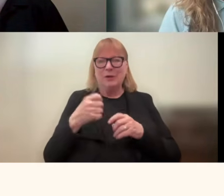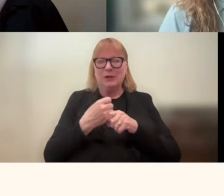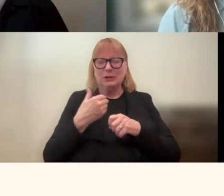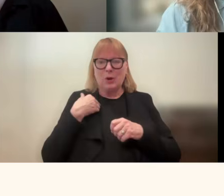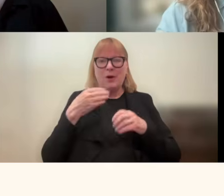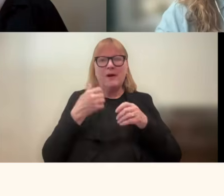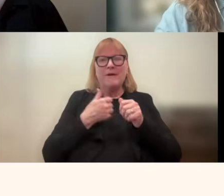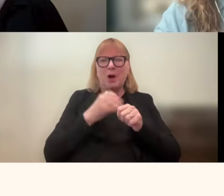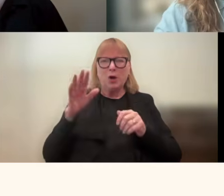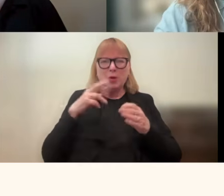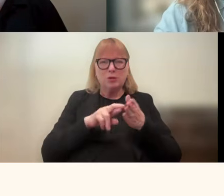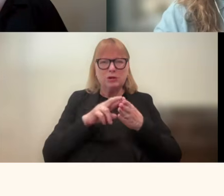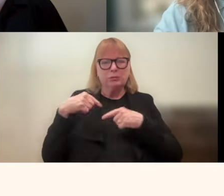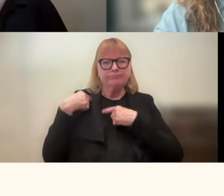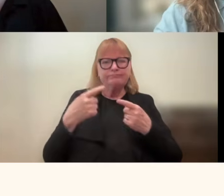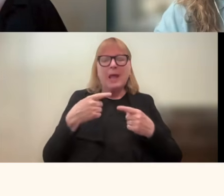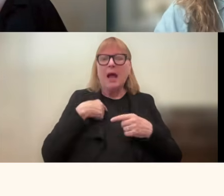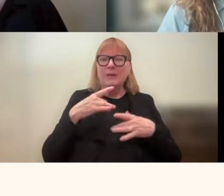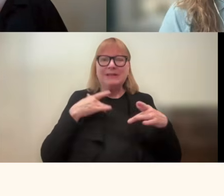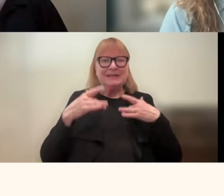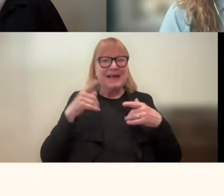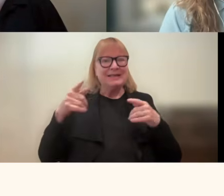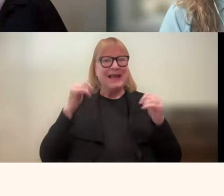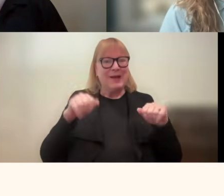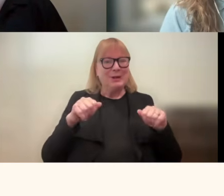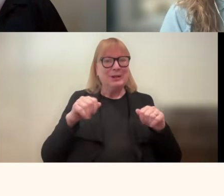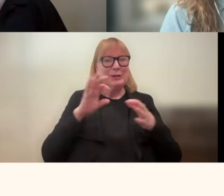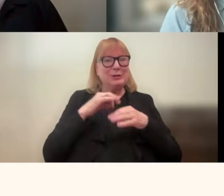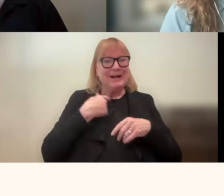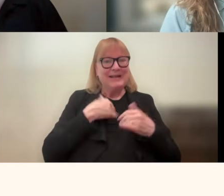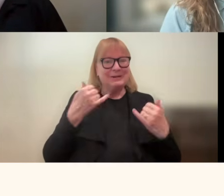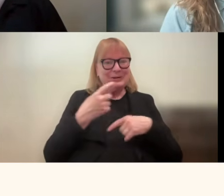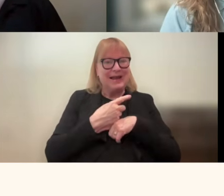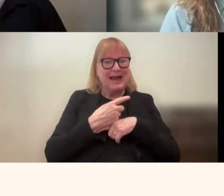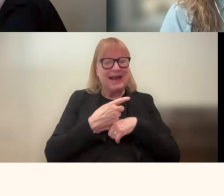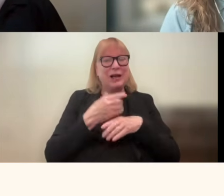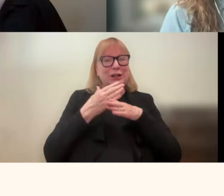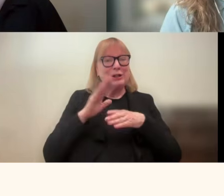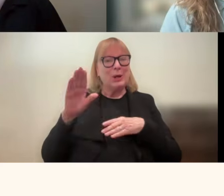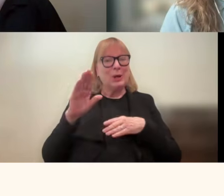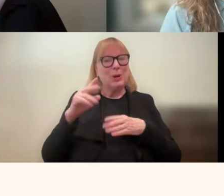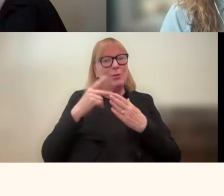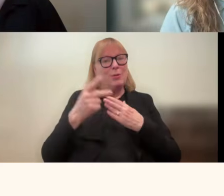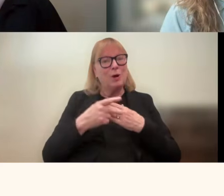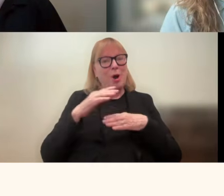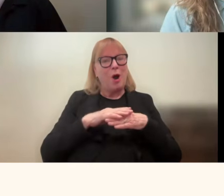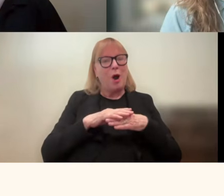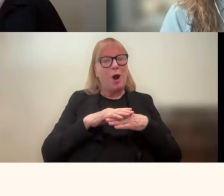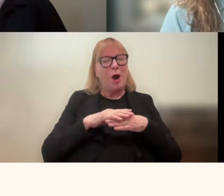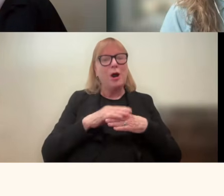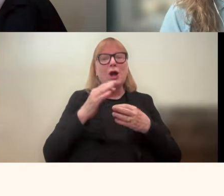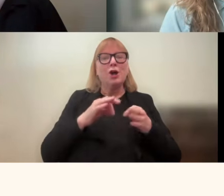her research, and I'm so excited that she's able to join us today to share her program on critical